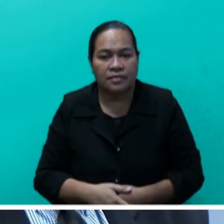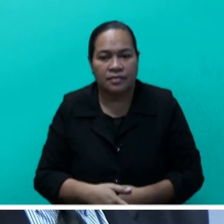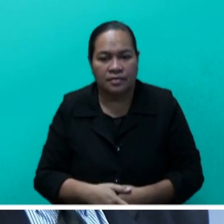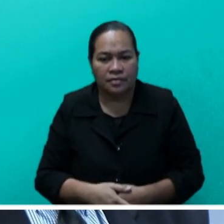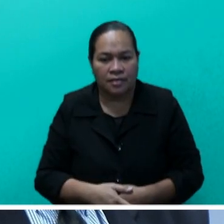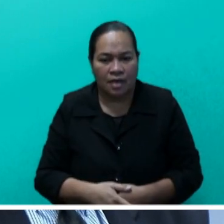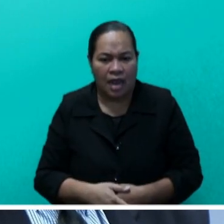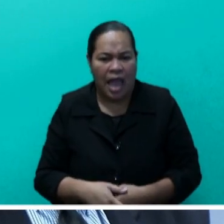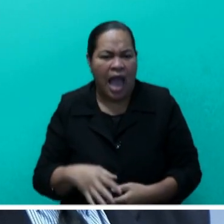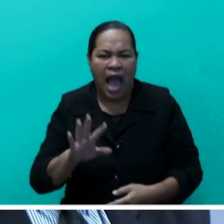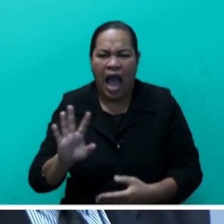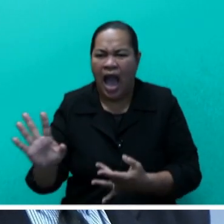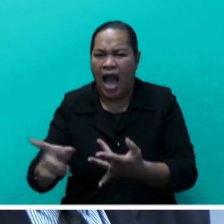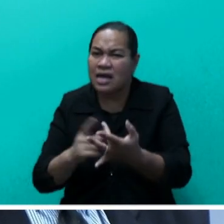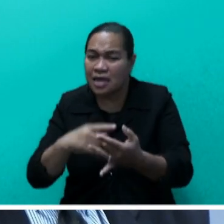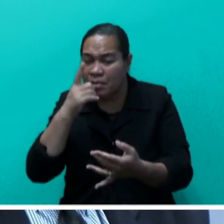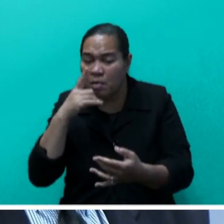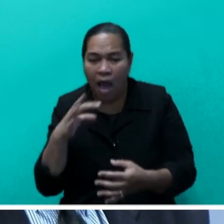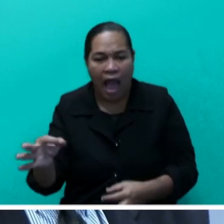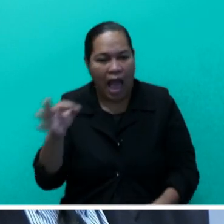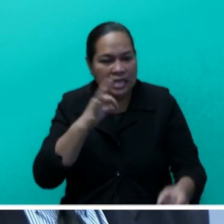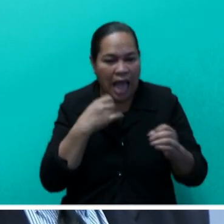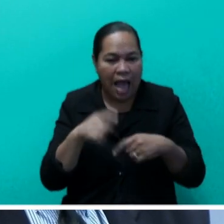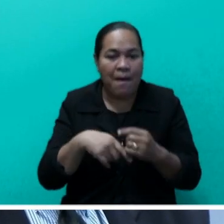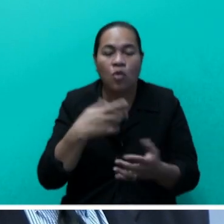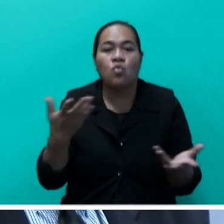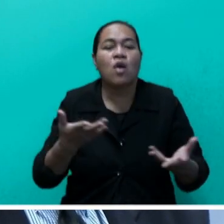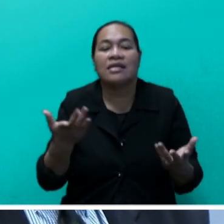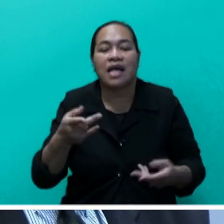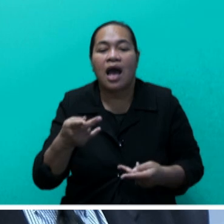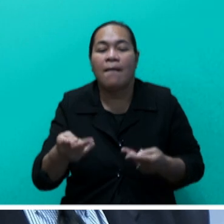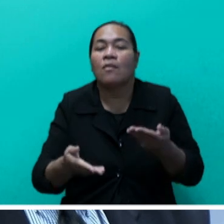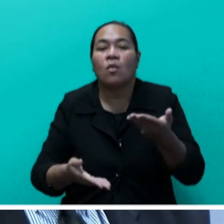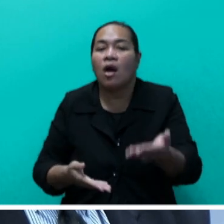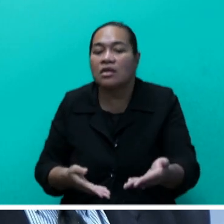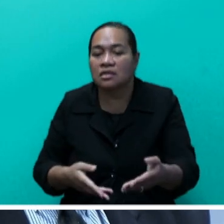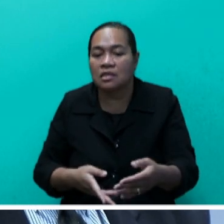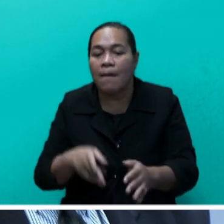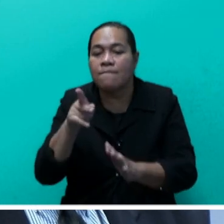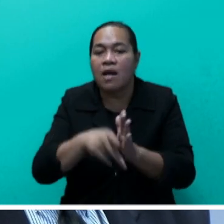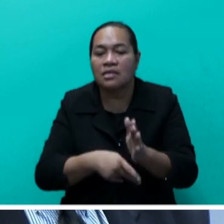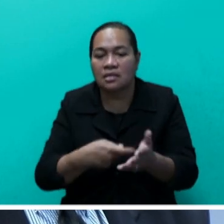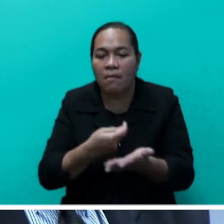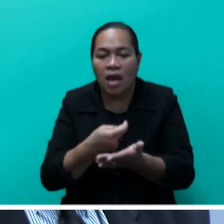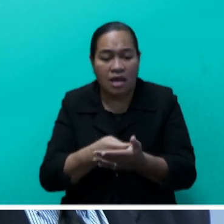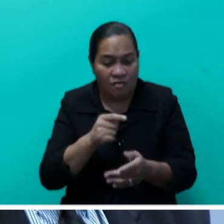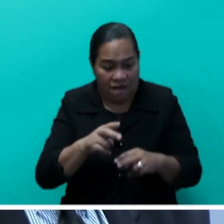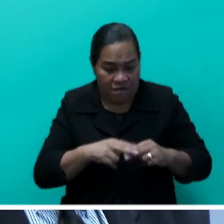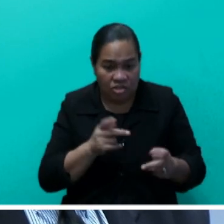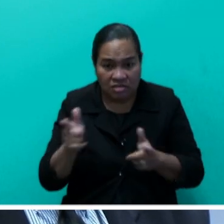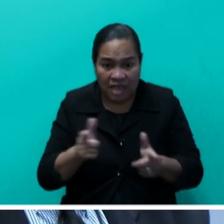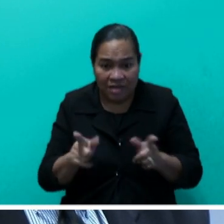further questions on where the prize money for the Fiji men's sevens team who competed at a tournament